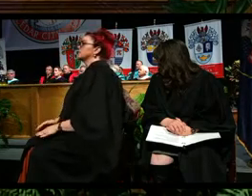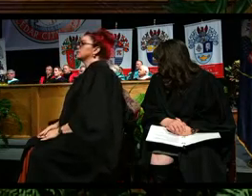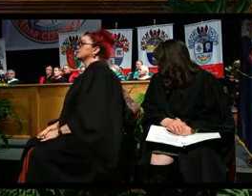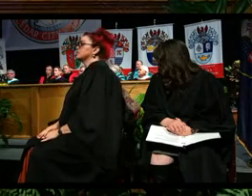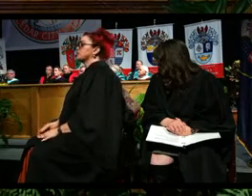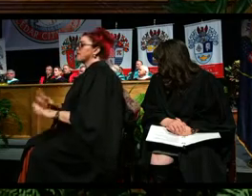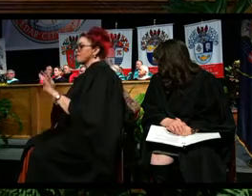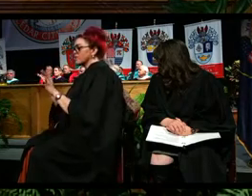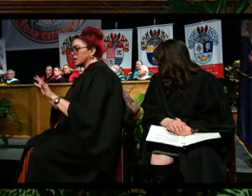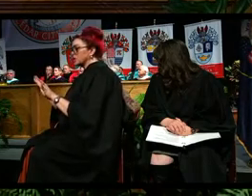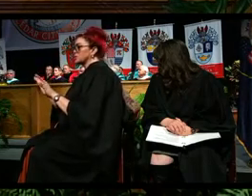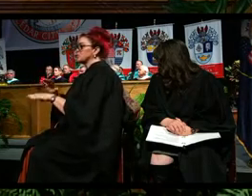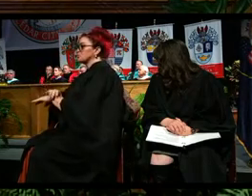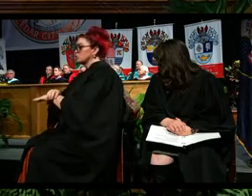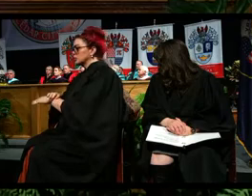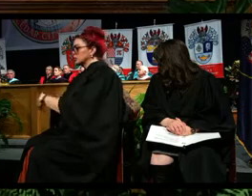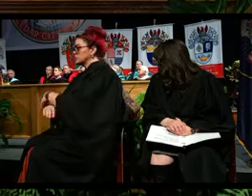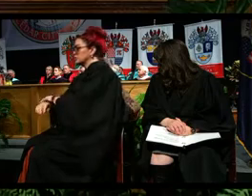her fingers, her wrists.